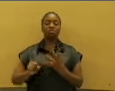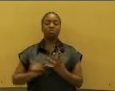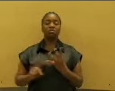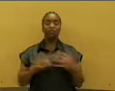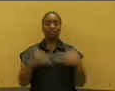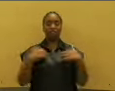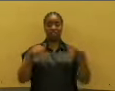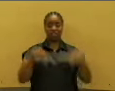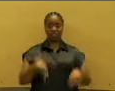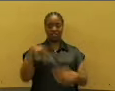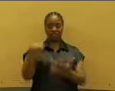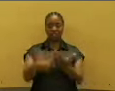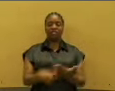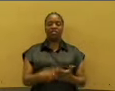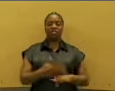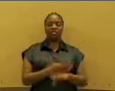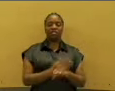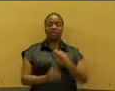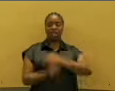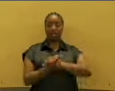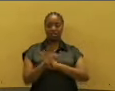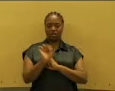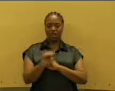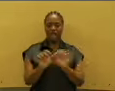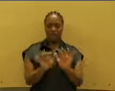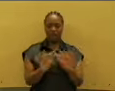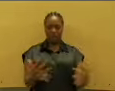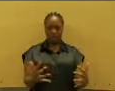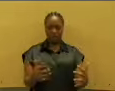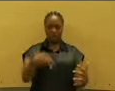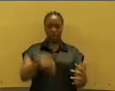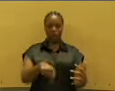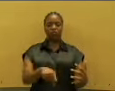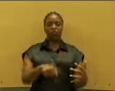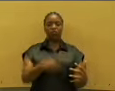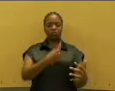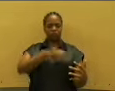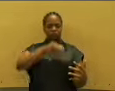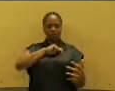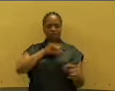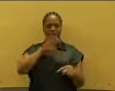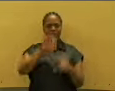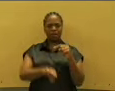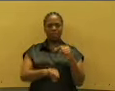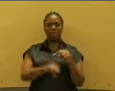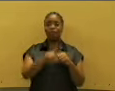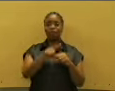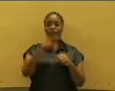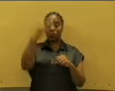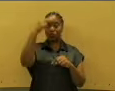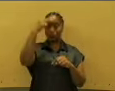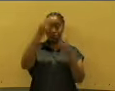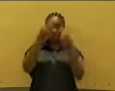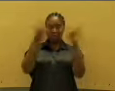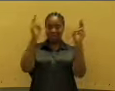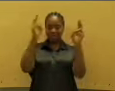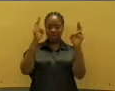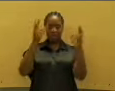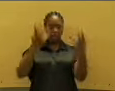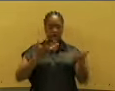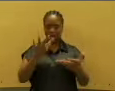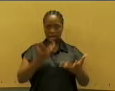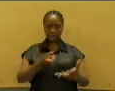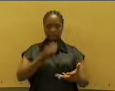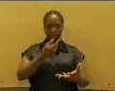this discussion before, in that we've mentioned how the Trans University Forum found that in universities, trans students struggle to